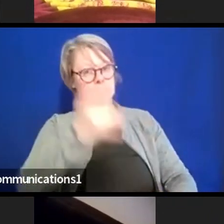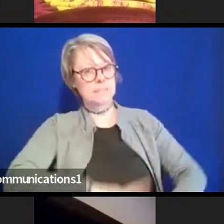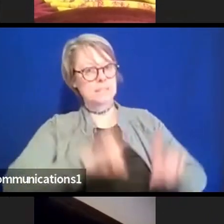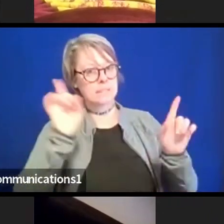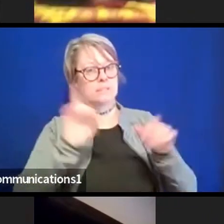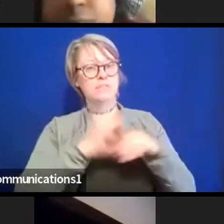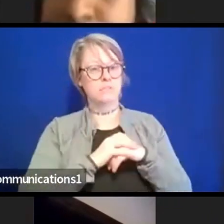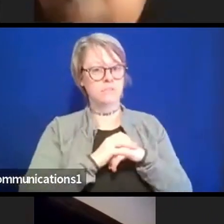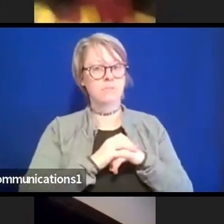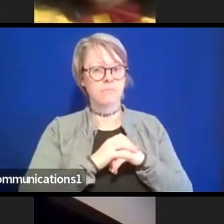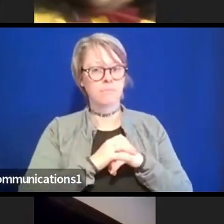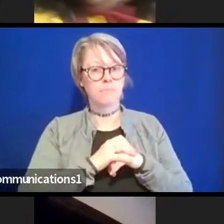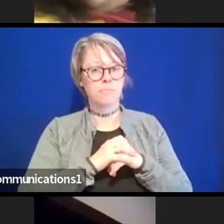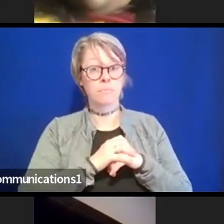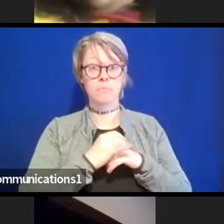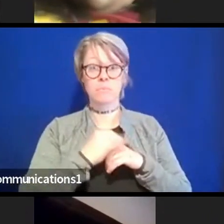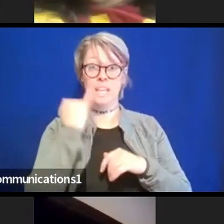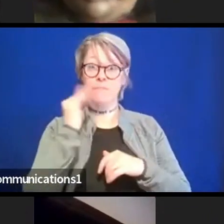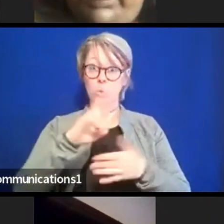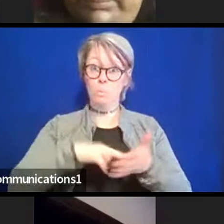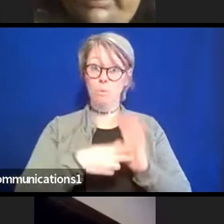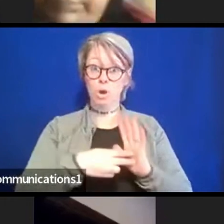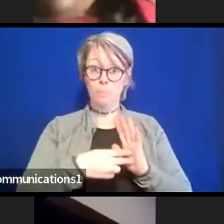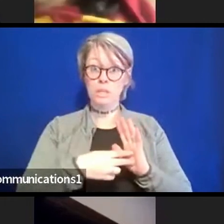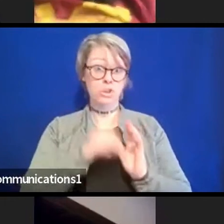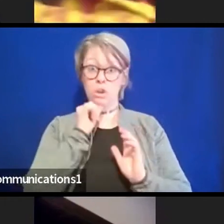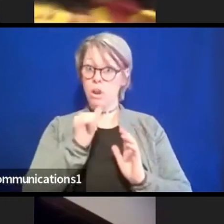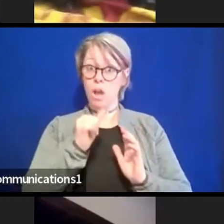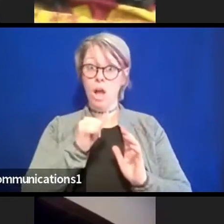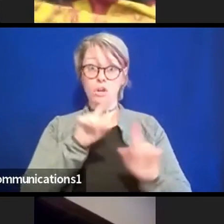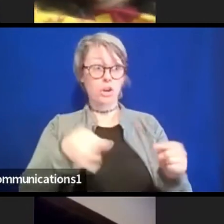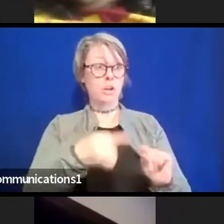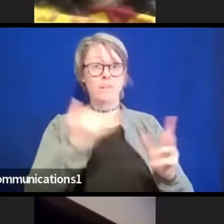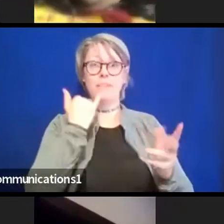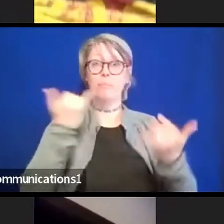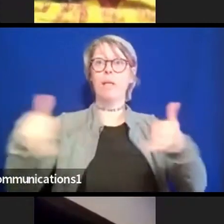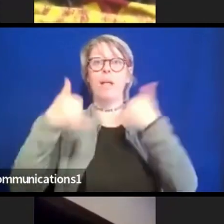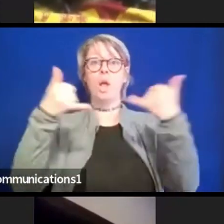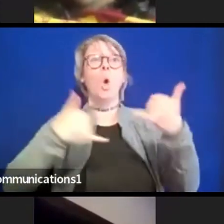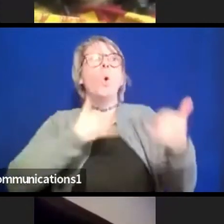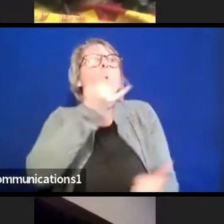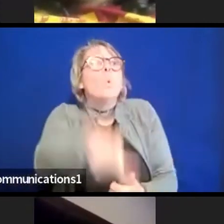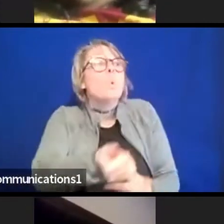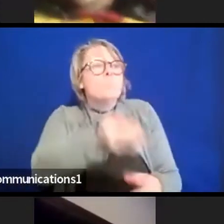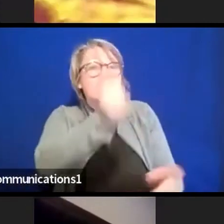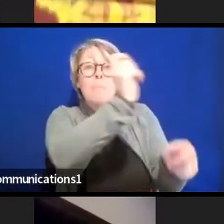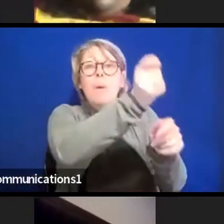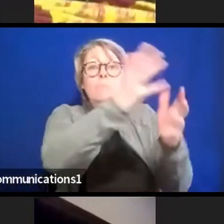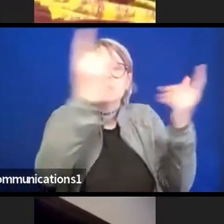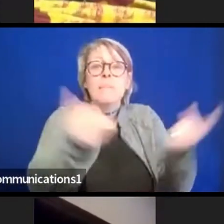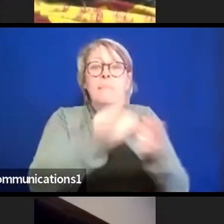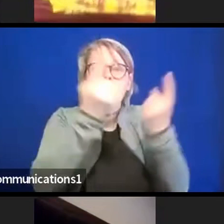wasn't what you meant to do, if you just turned around and bumped somebody over and they hit their head and they